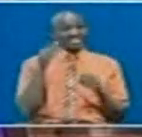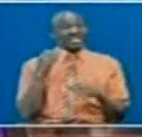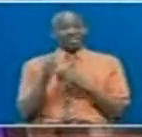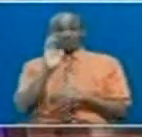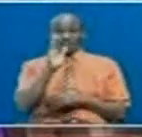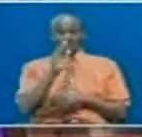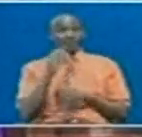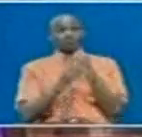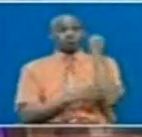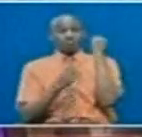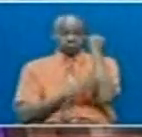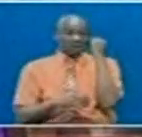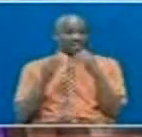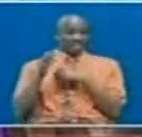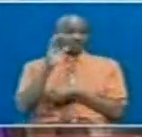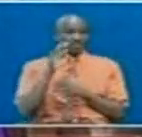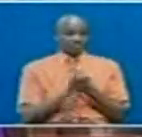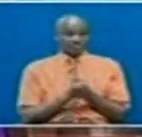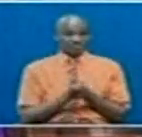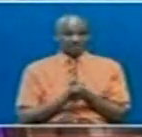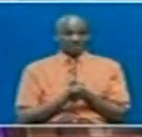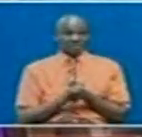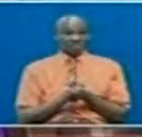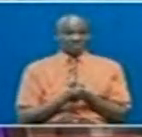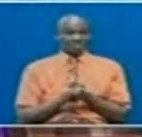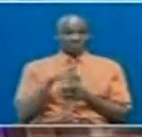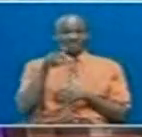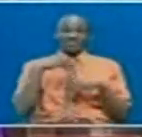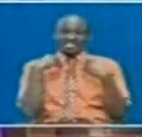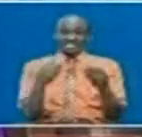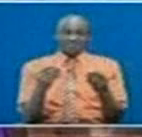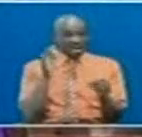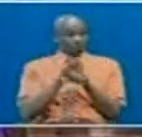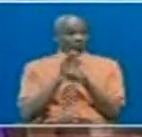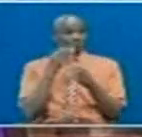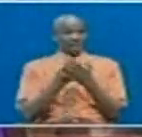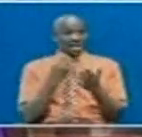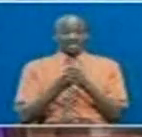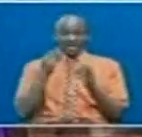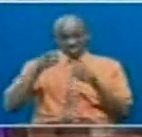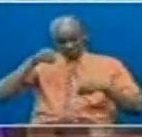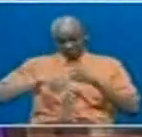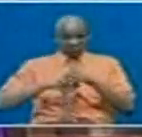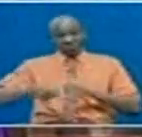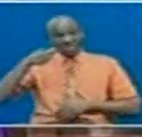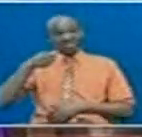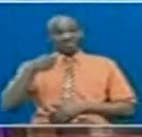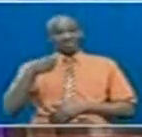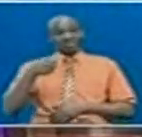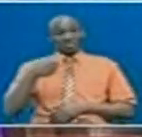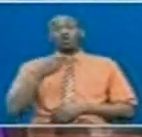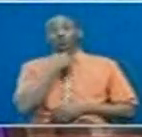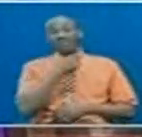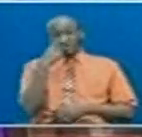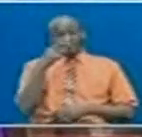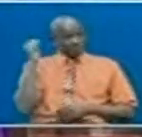yours you talk about, those poor relatives of yours, if they were offered X amount of money, a briefcase full of money, you want to tell me